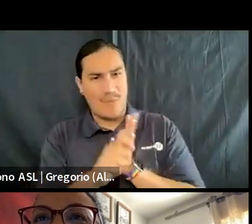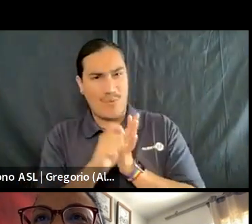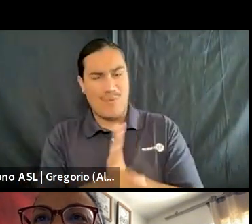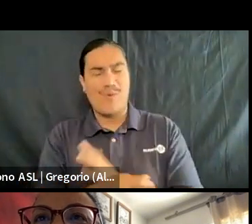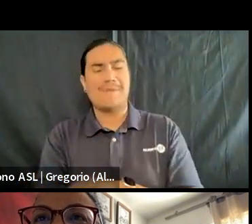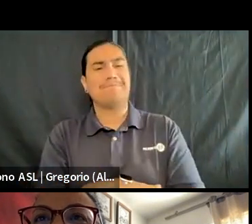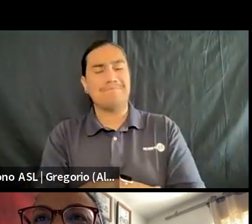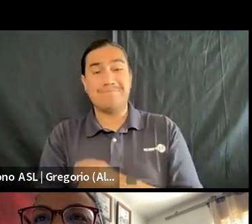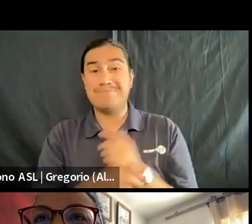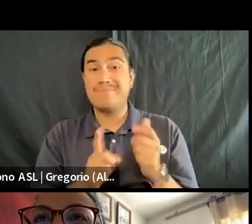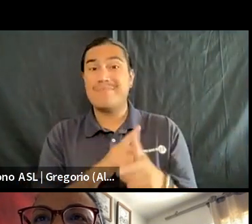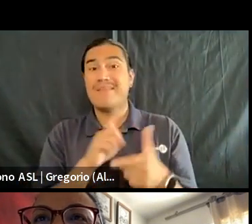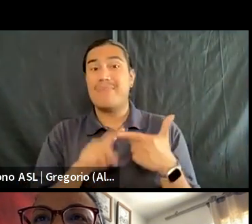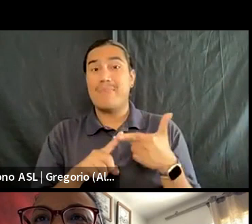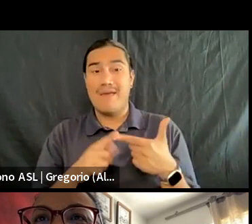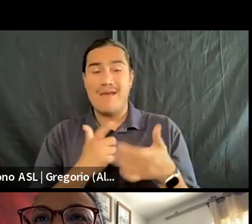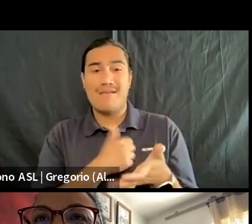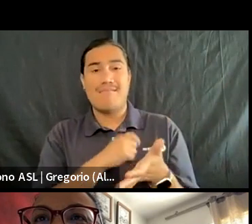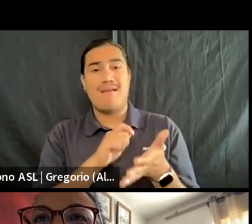And then I wrote,